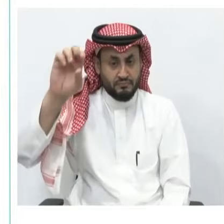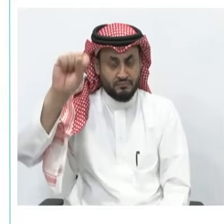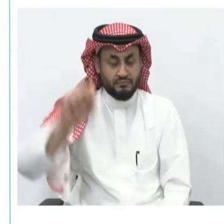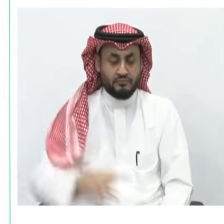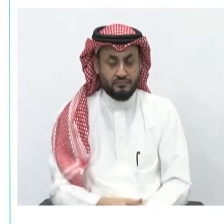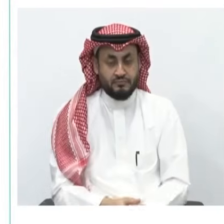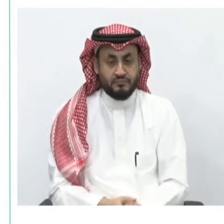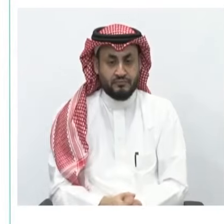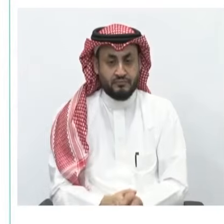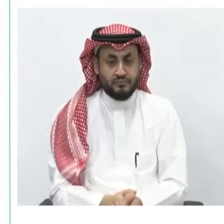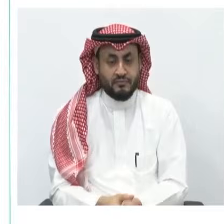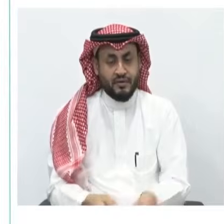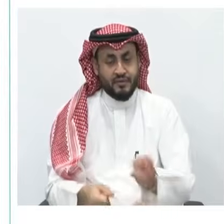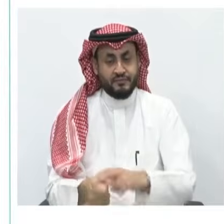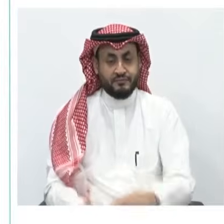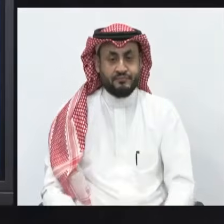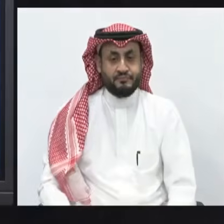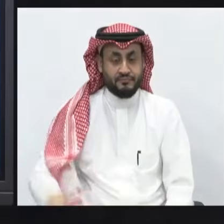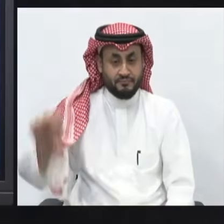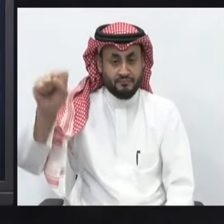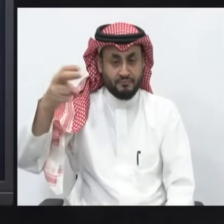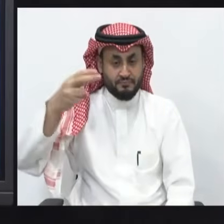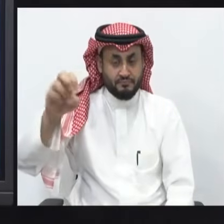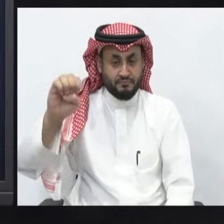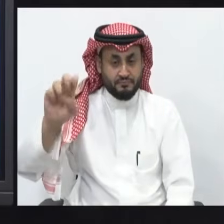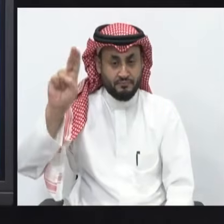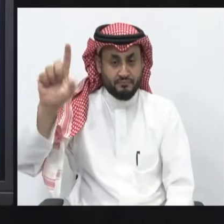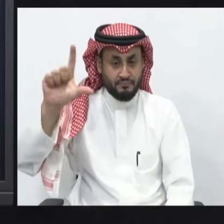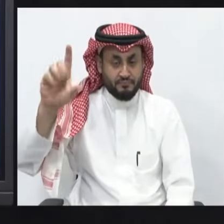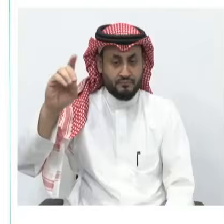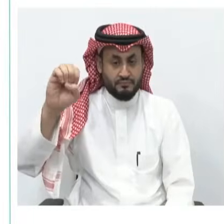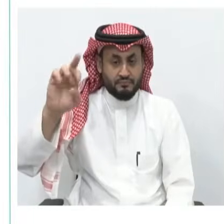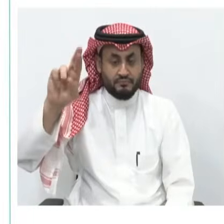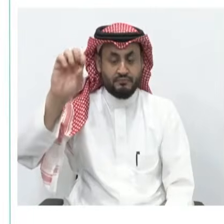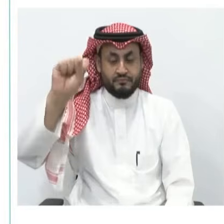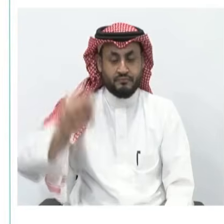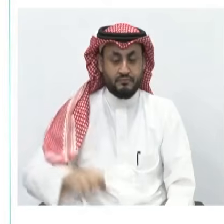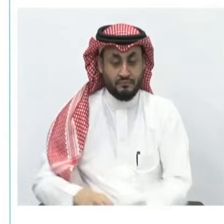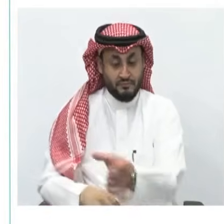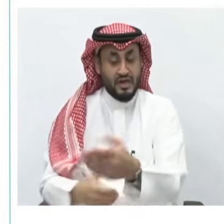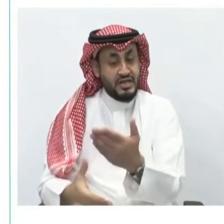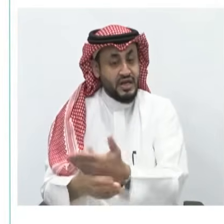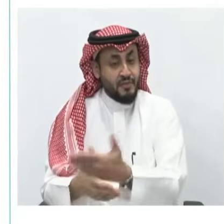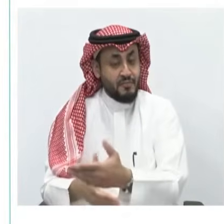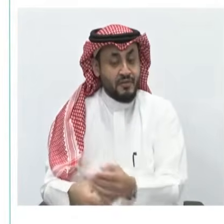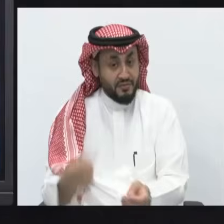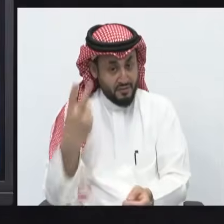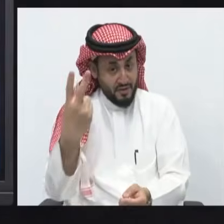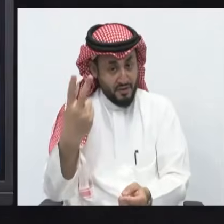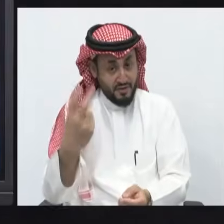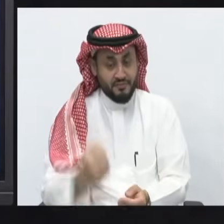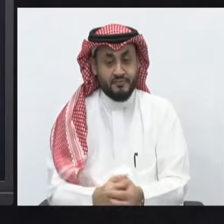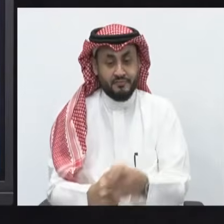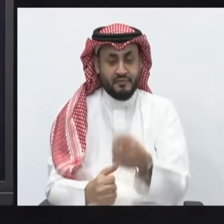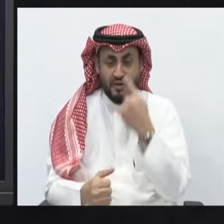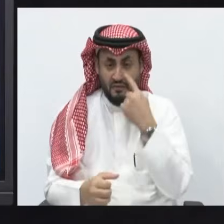So shoulders. Why? Because I have 2 shoulders. Excellent. I have 2